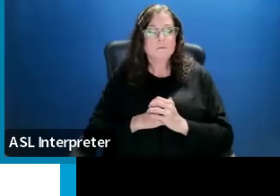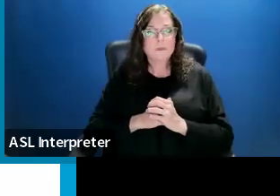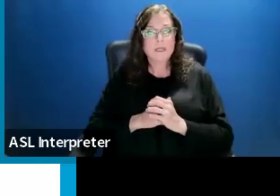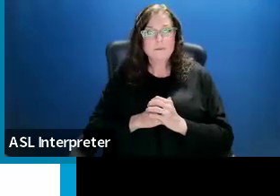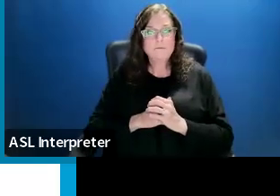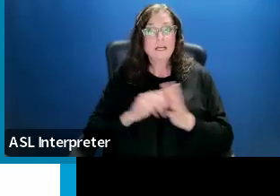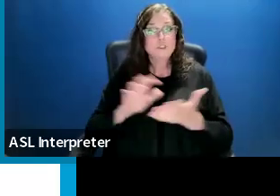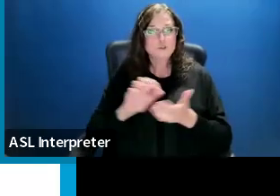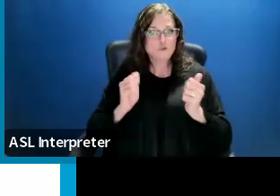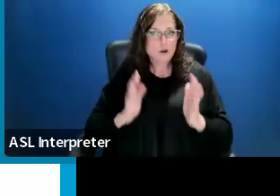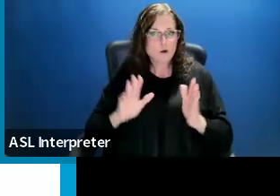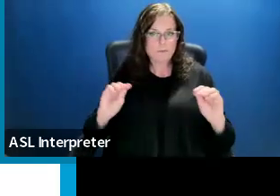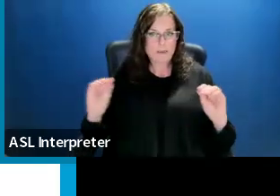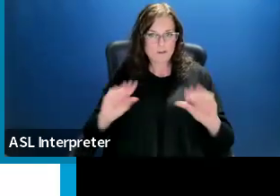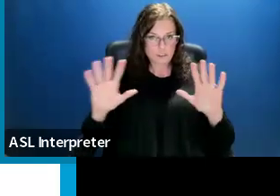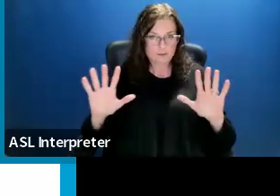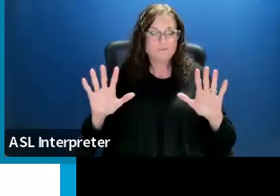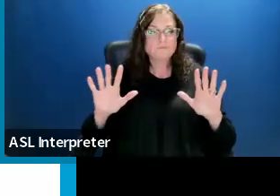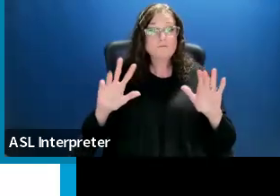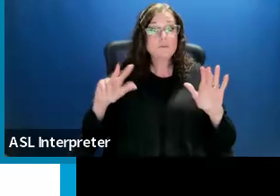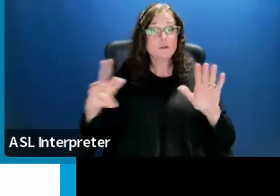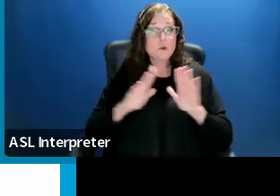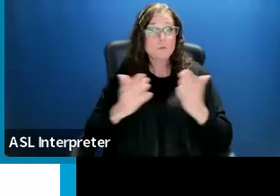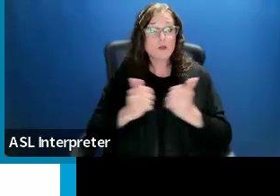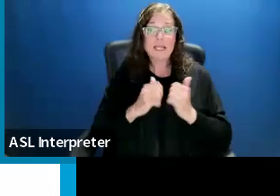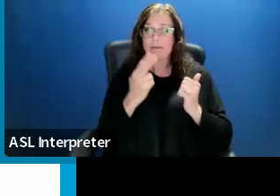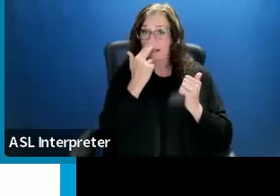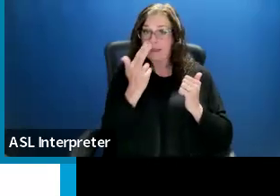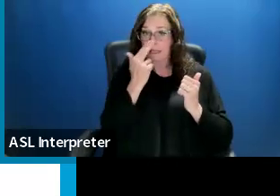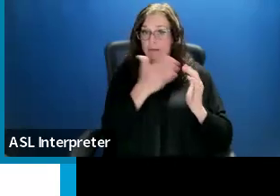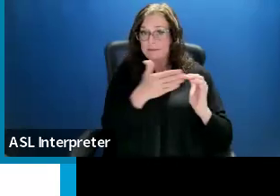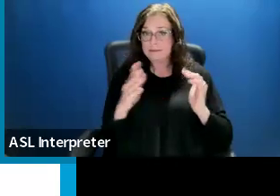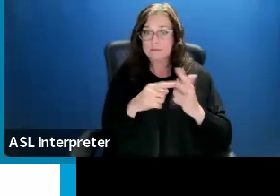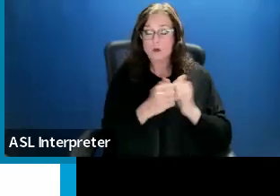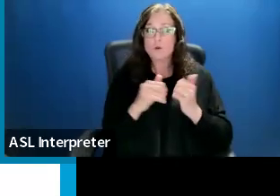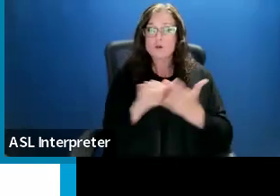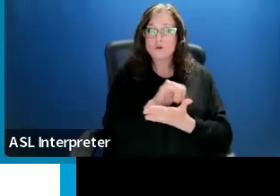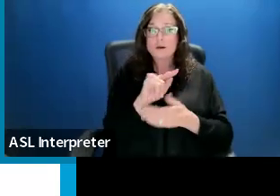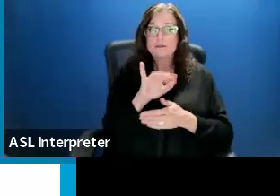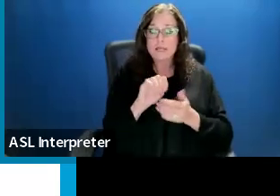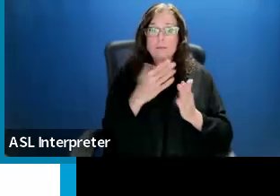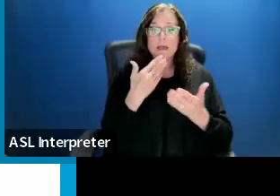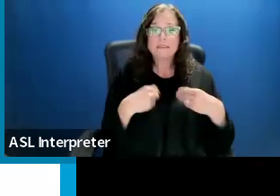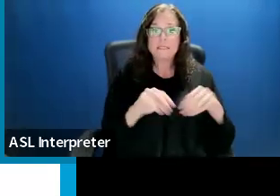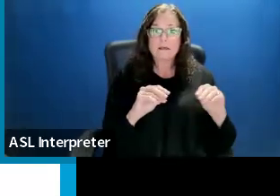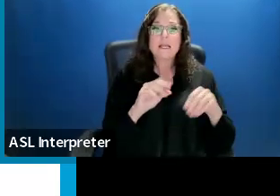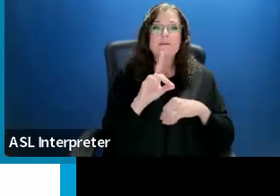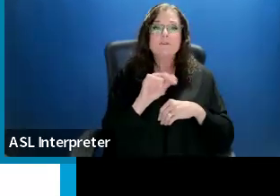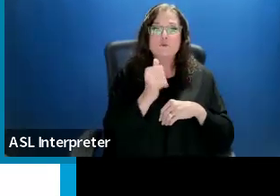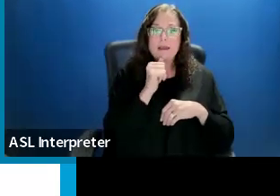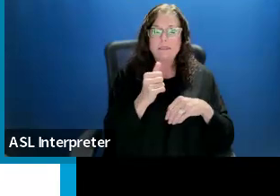Destroyer of Magic. Destroyer of Magic is the third book in the hilarious series that began with the New York Times bestselling The Dragon's